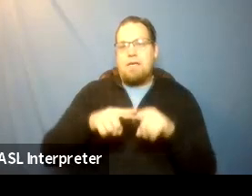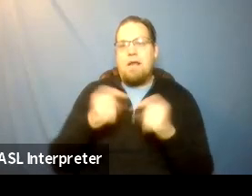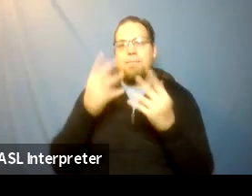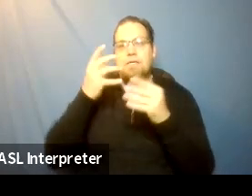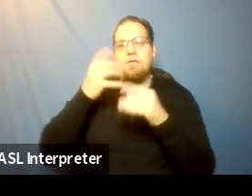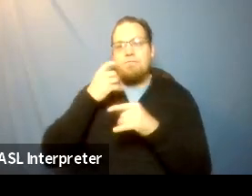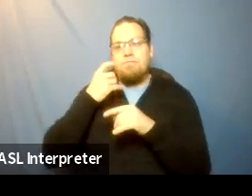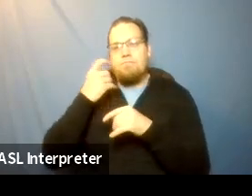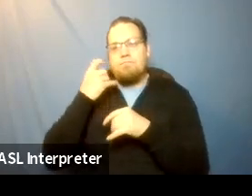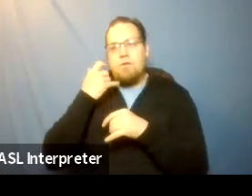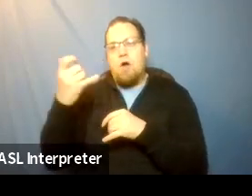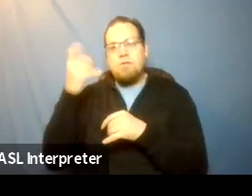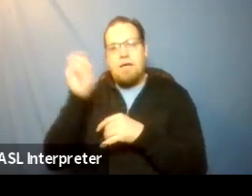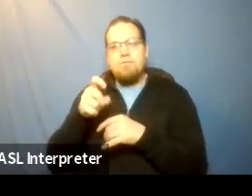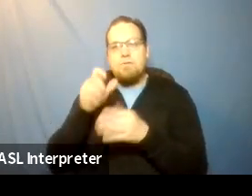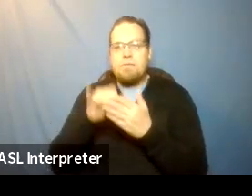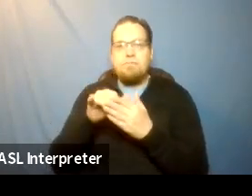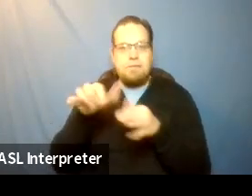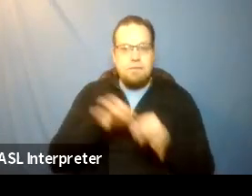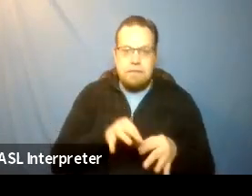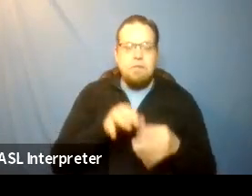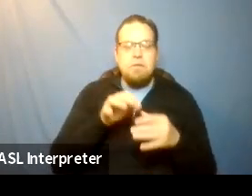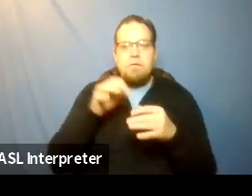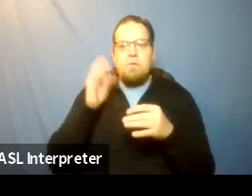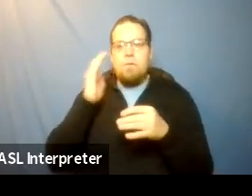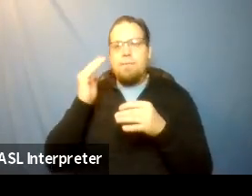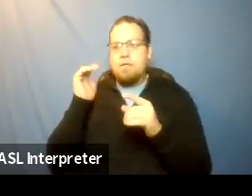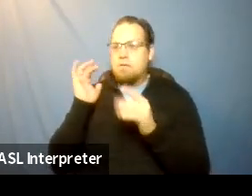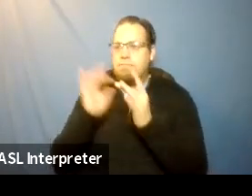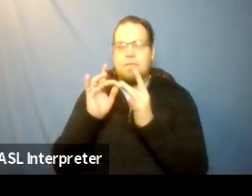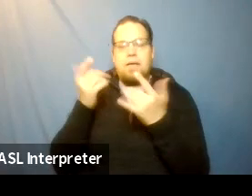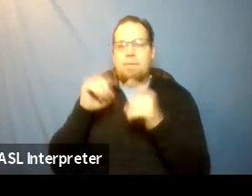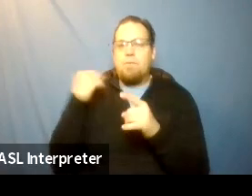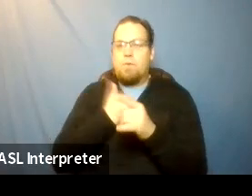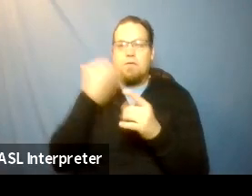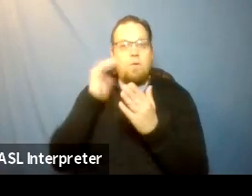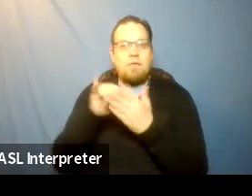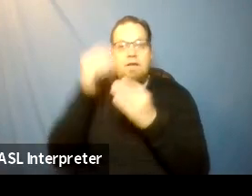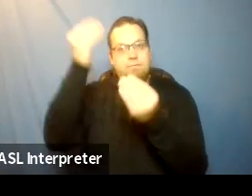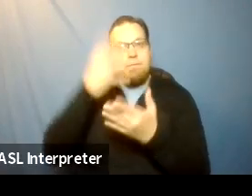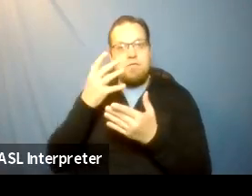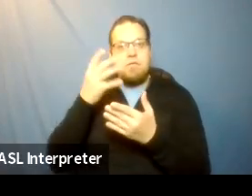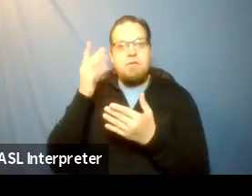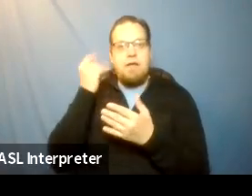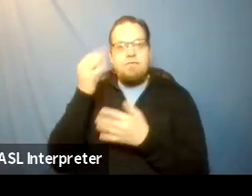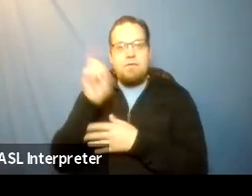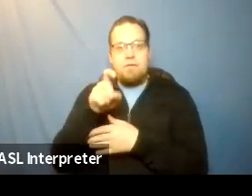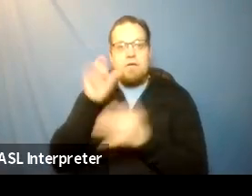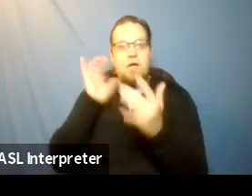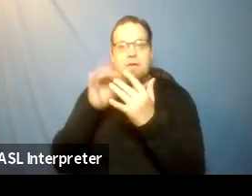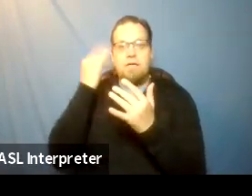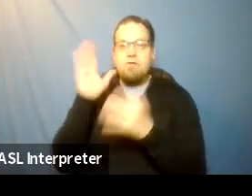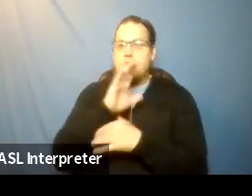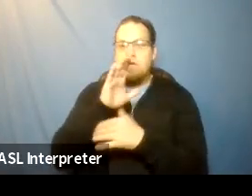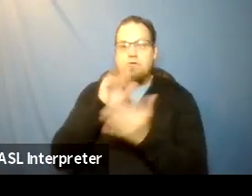logistics, but they would be contacted as soon as we know the contact tracing information and if you need to be contacted because your student was